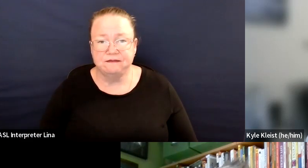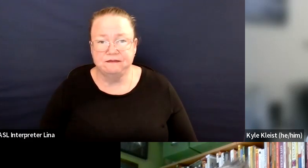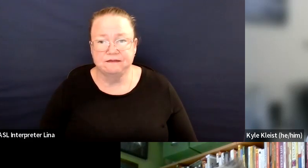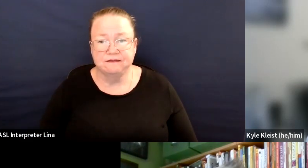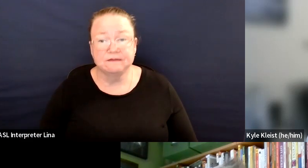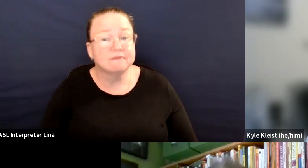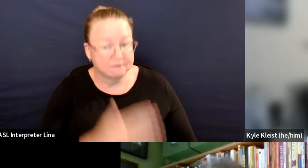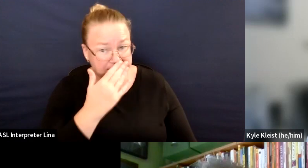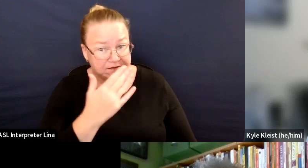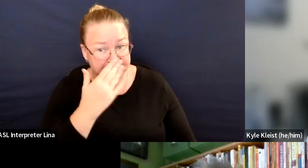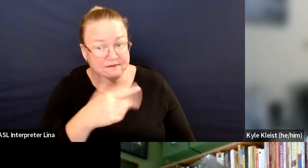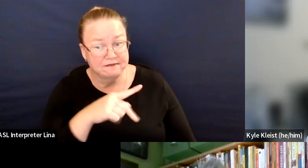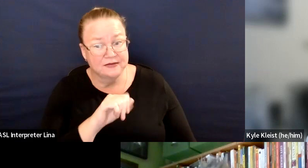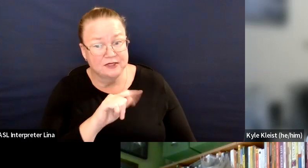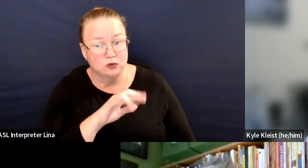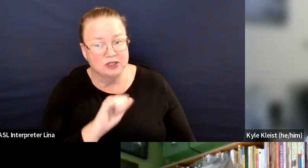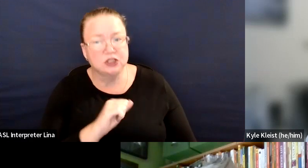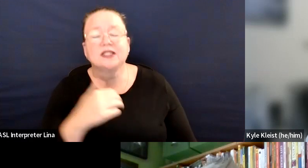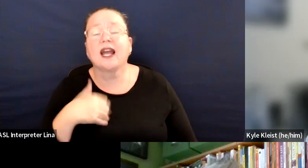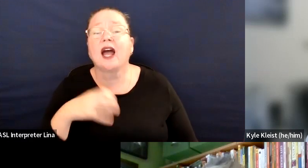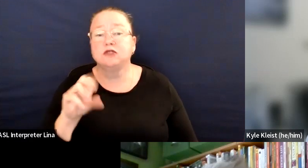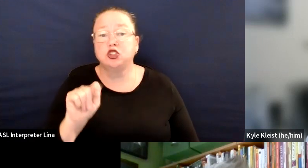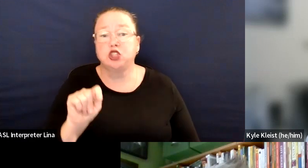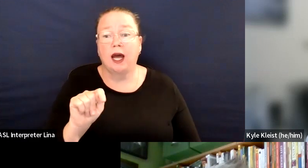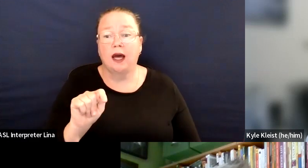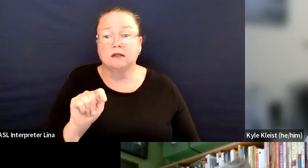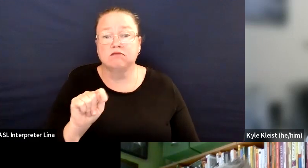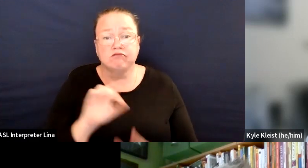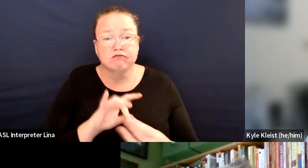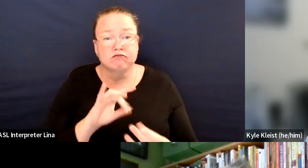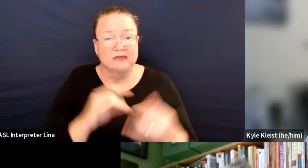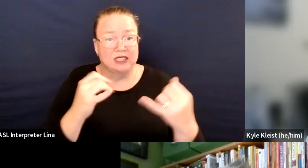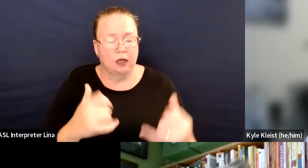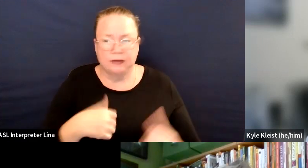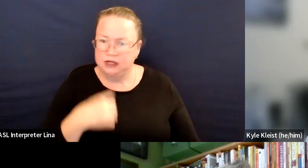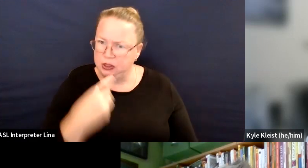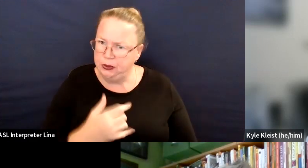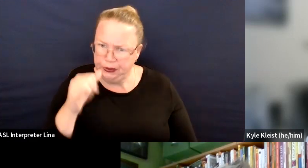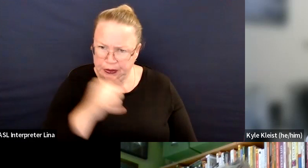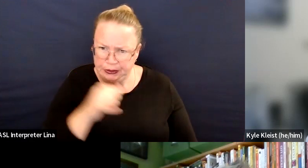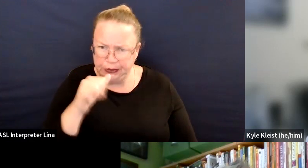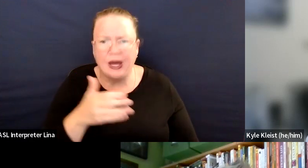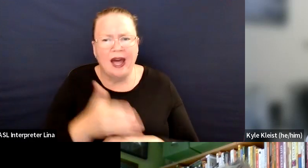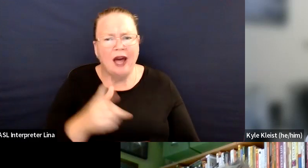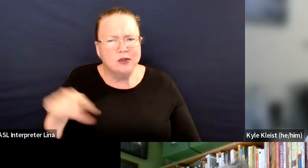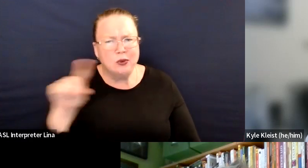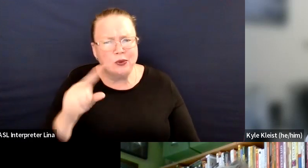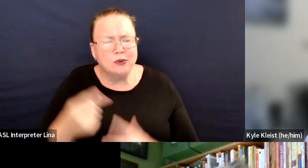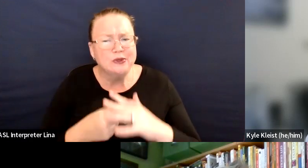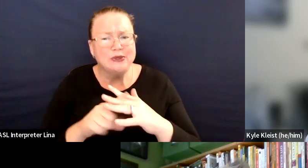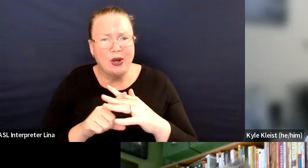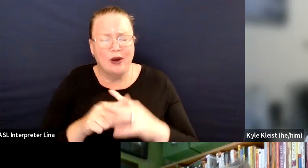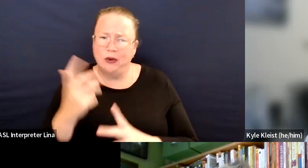Absolutely. Thank you, Patricia. We have the chat coming in. I'm telling you, it's like once you guys start this is